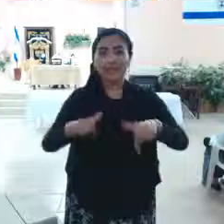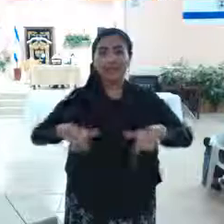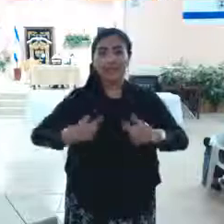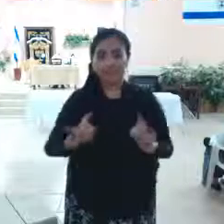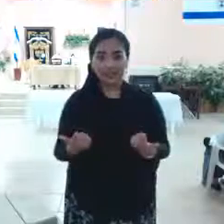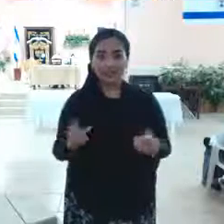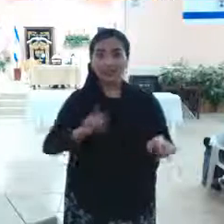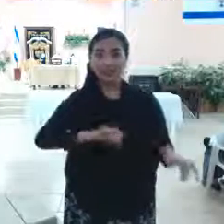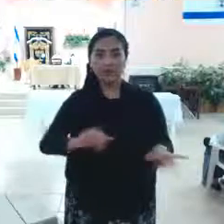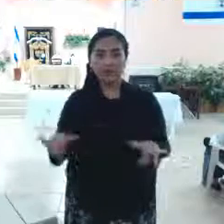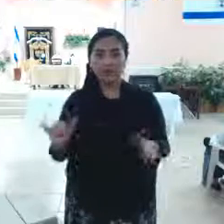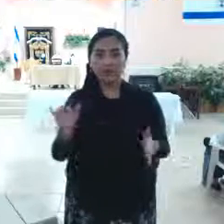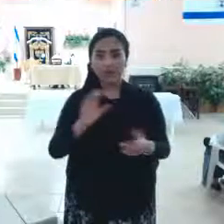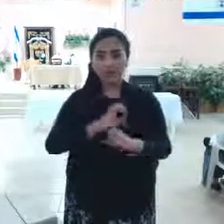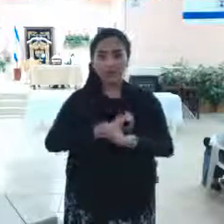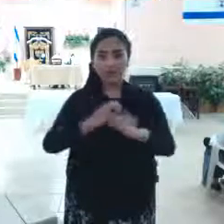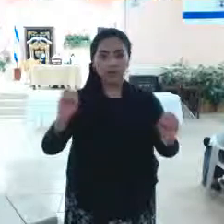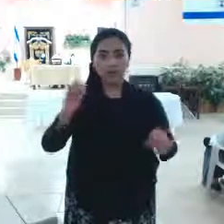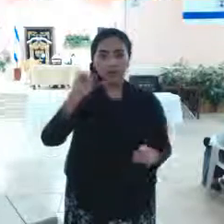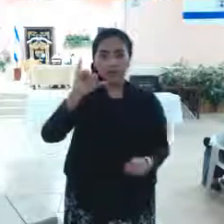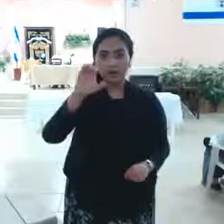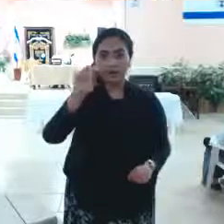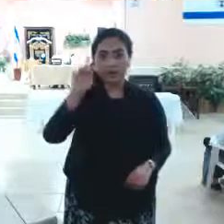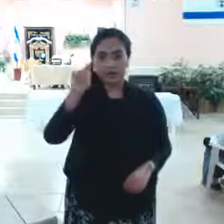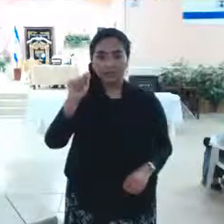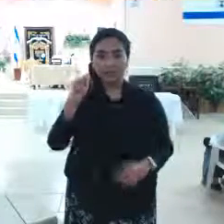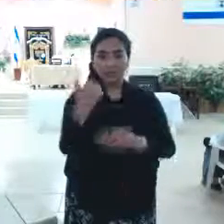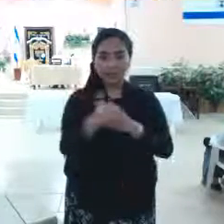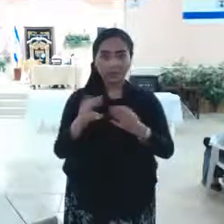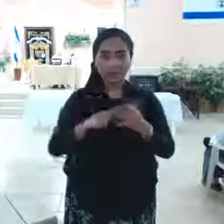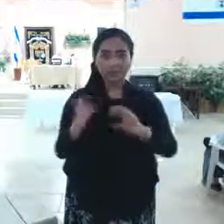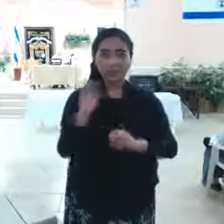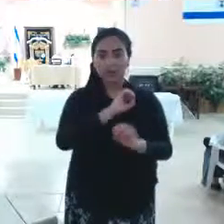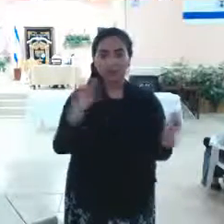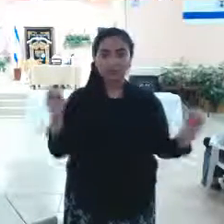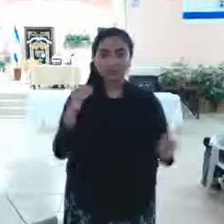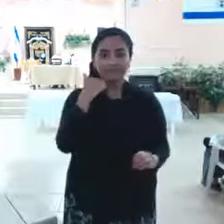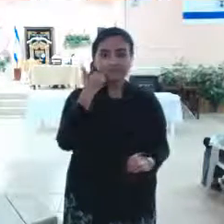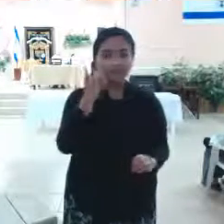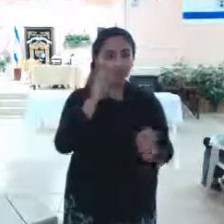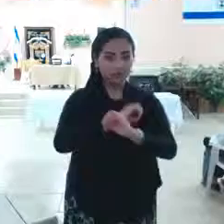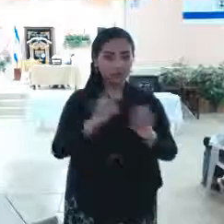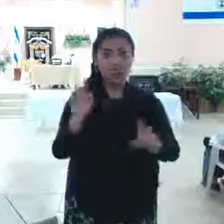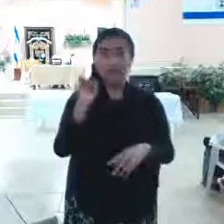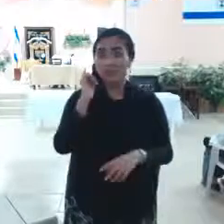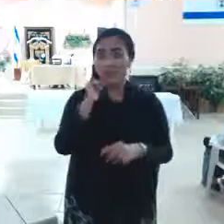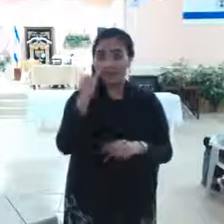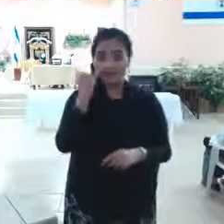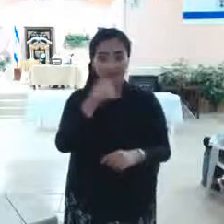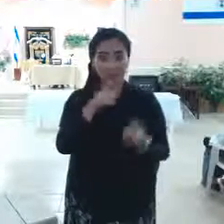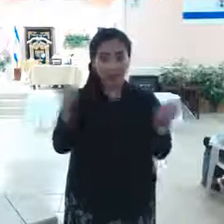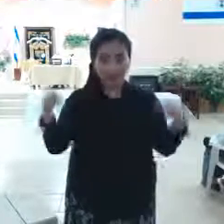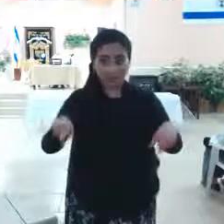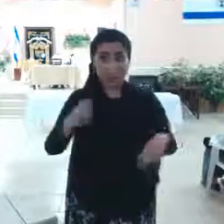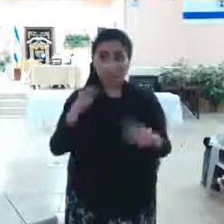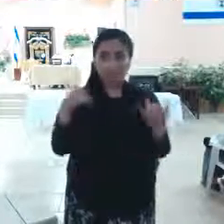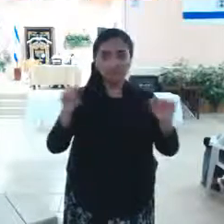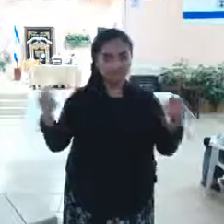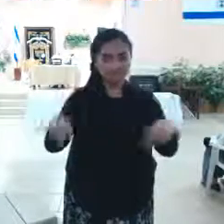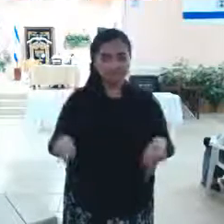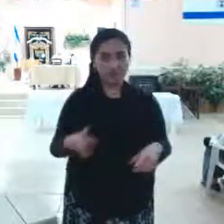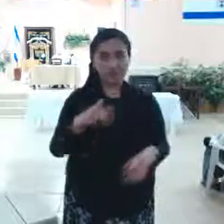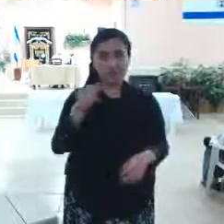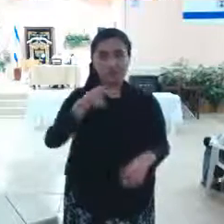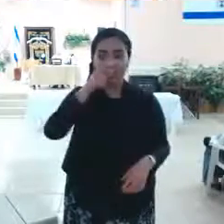what living as unleavened bread is, without hypocrisy. But if someone came or